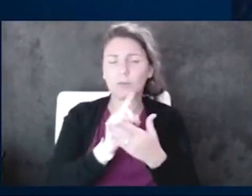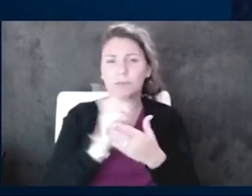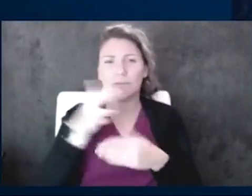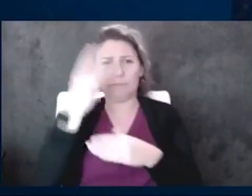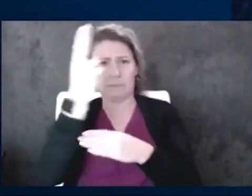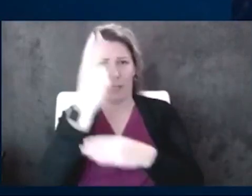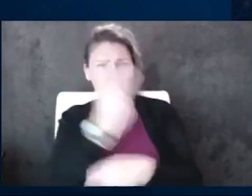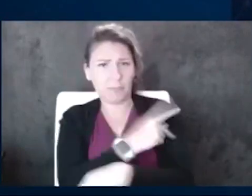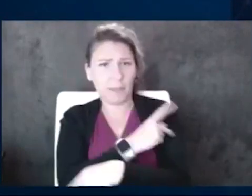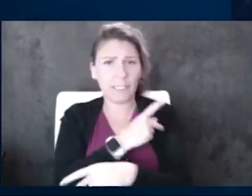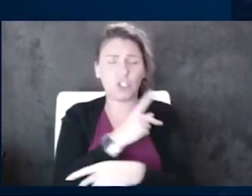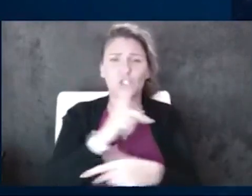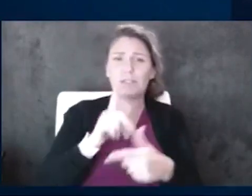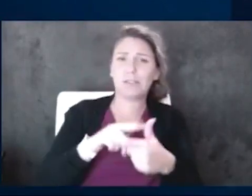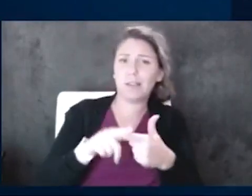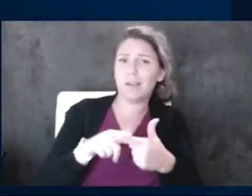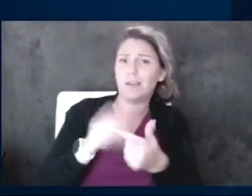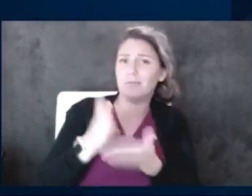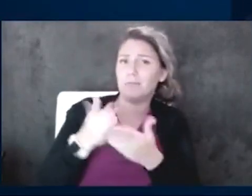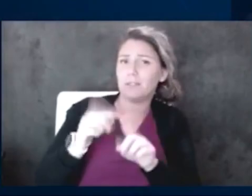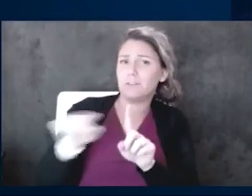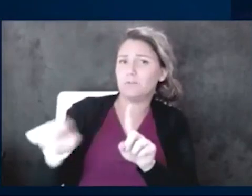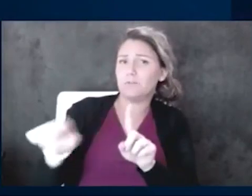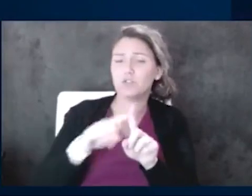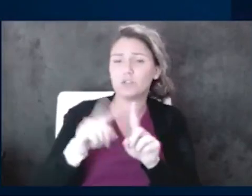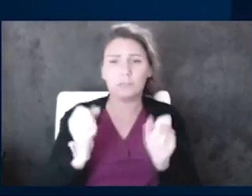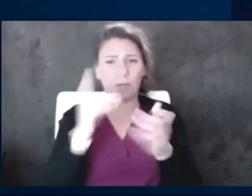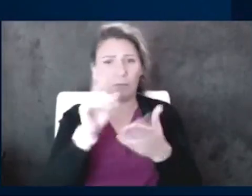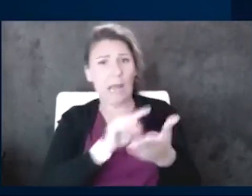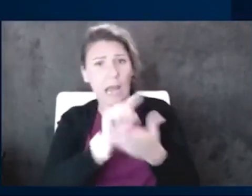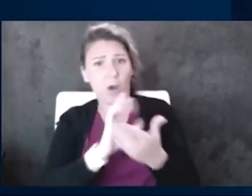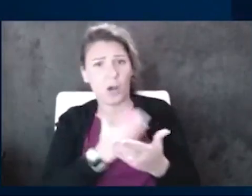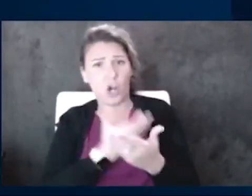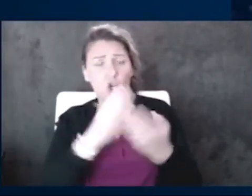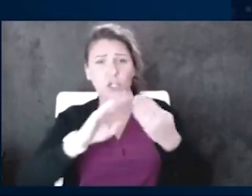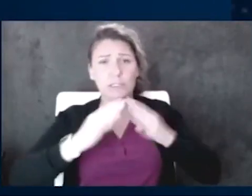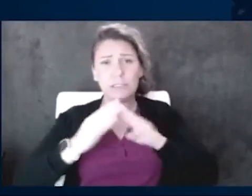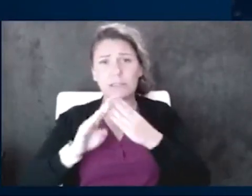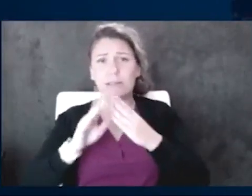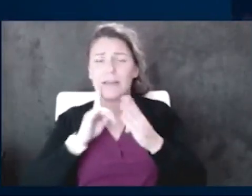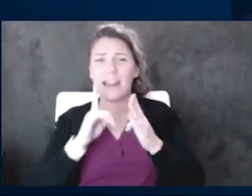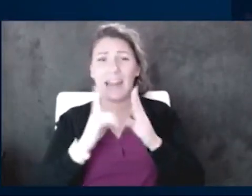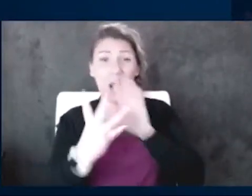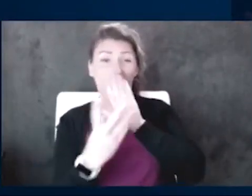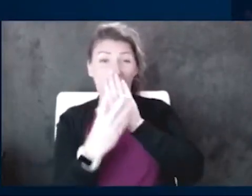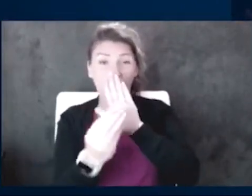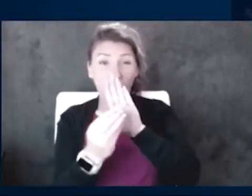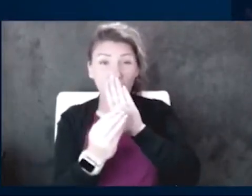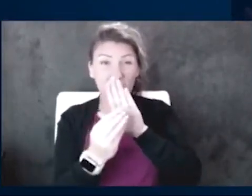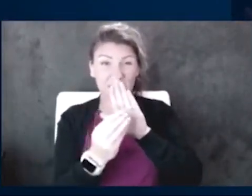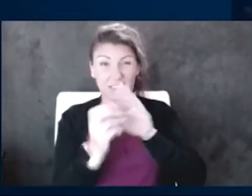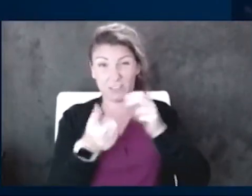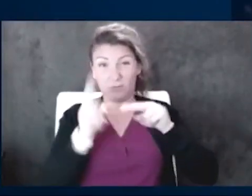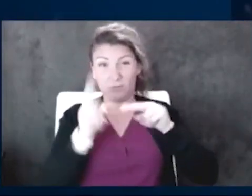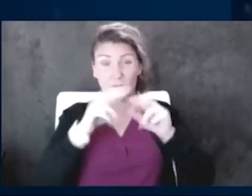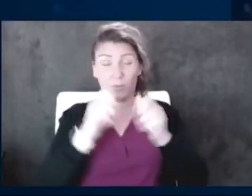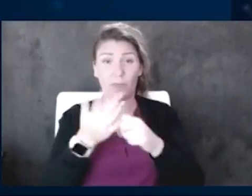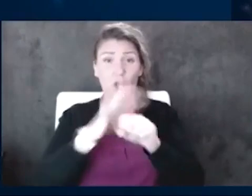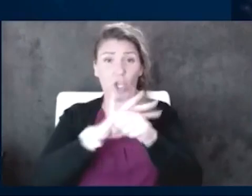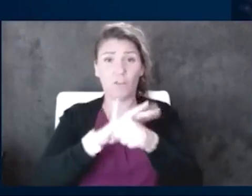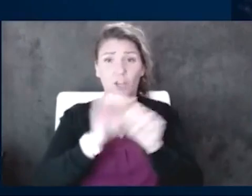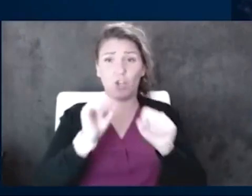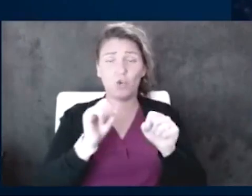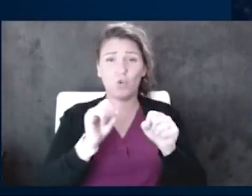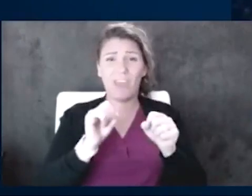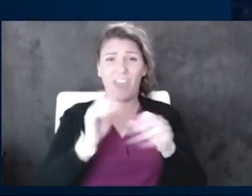and the curves of how many hours in our city that is going on. It actually mirrors the surge of COVID. And you could lay those two graphs on top of each